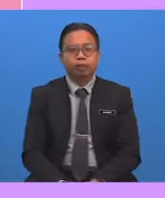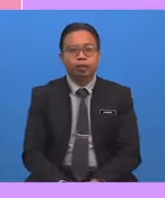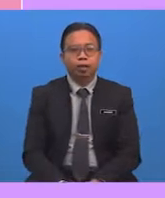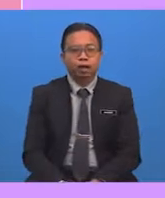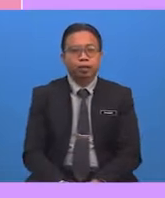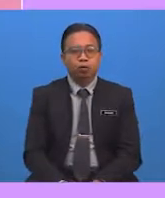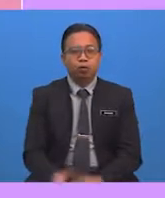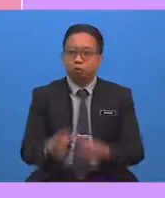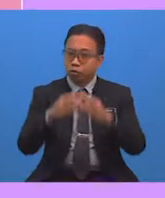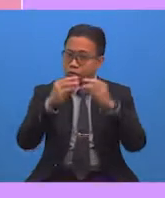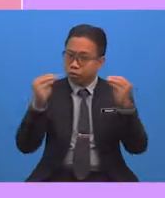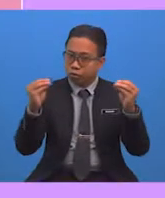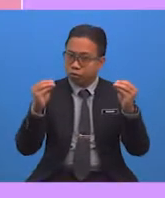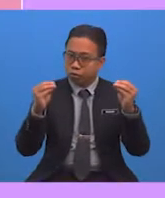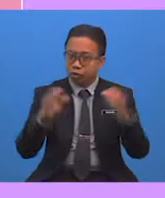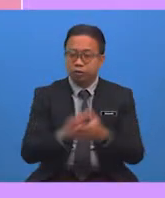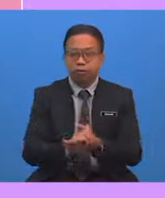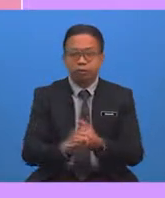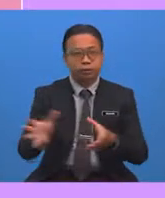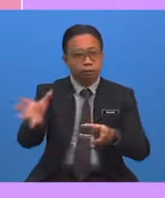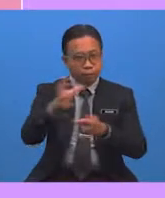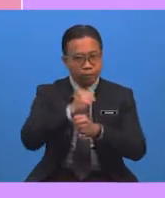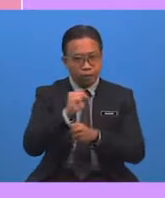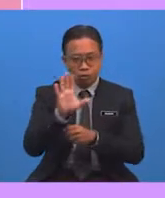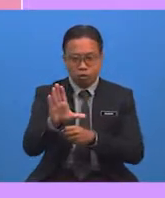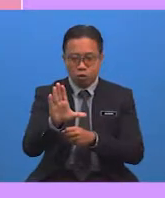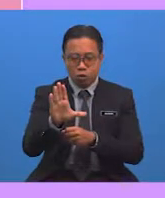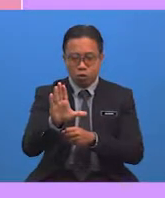conclusion, summarize your main points.